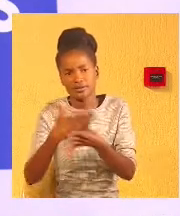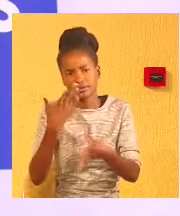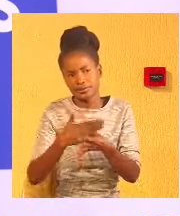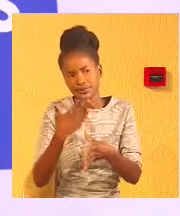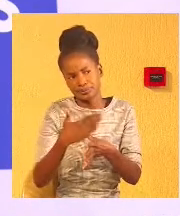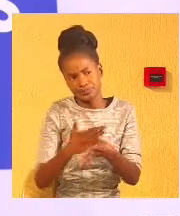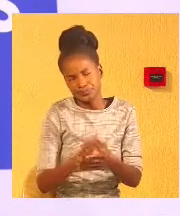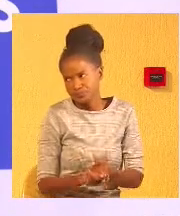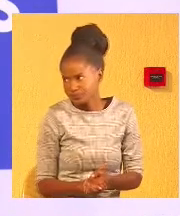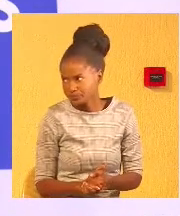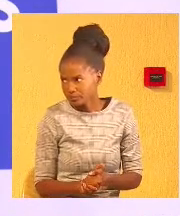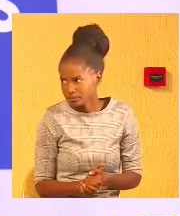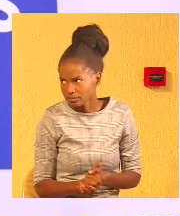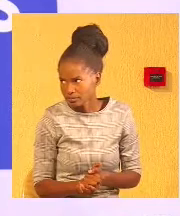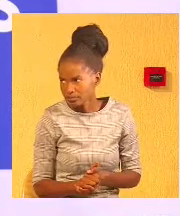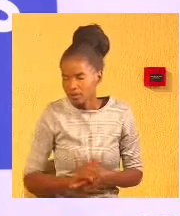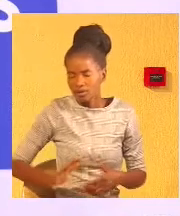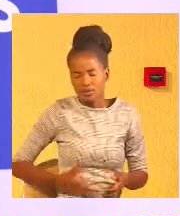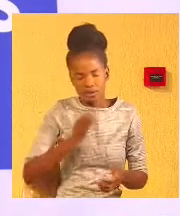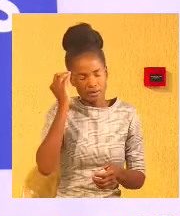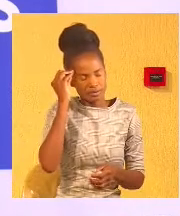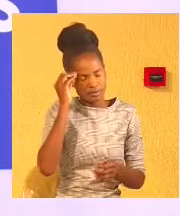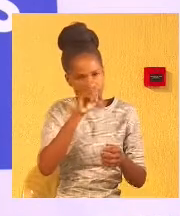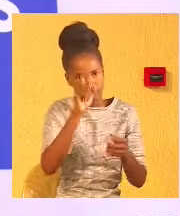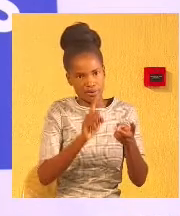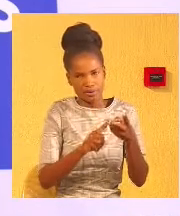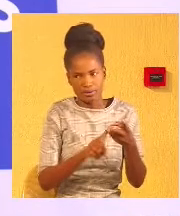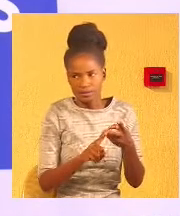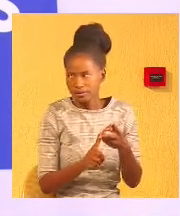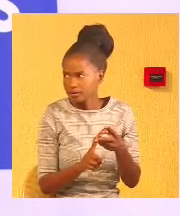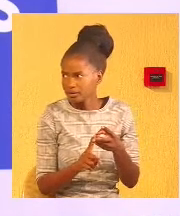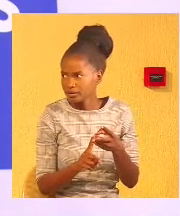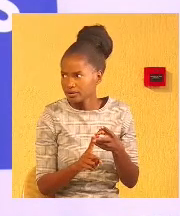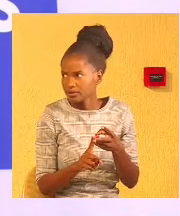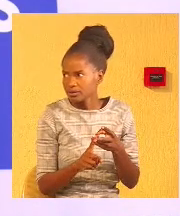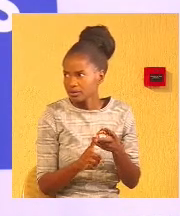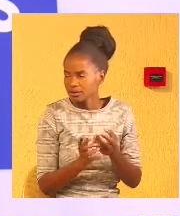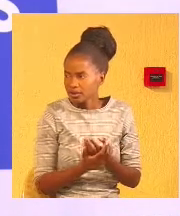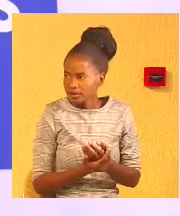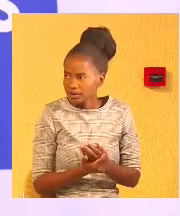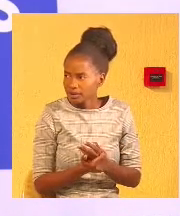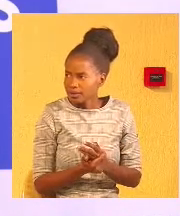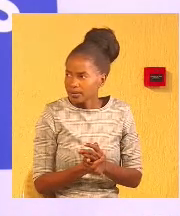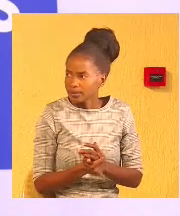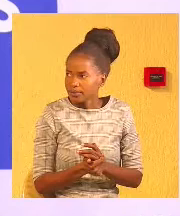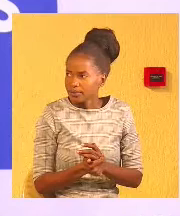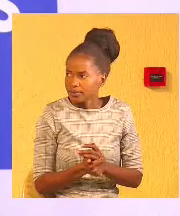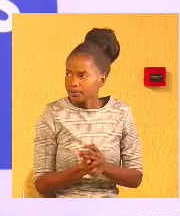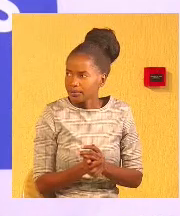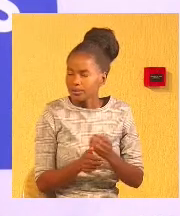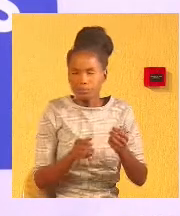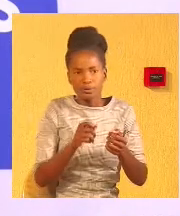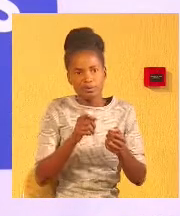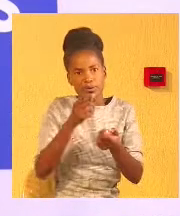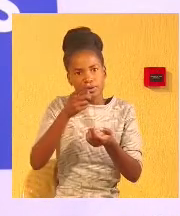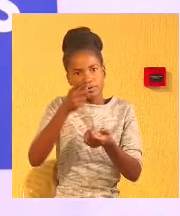of the readers. I would like to know whether, when you talk of subsidies and also government guarantees to support farmers, would